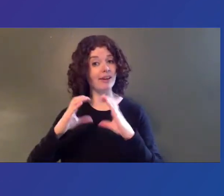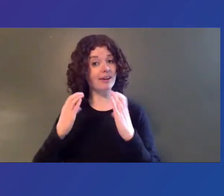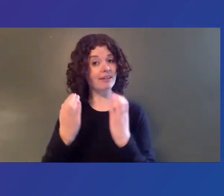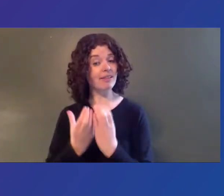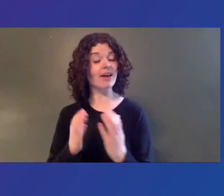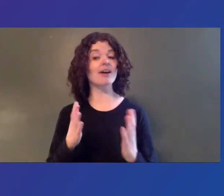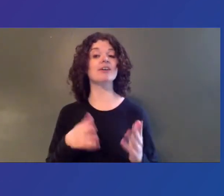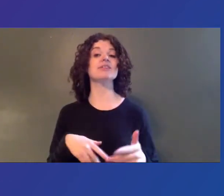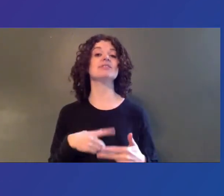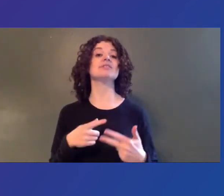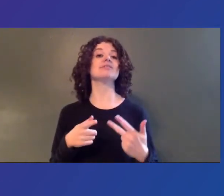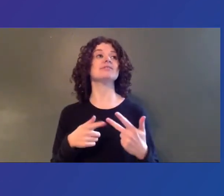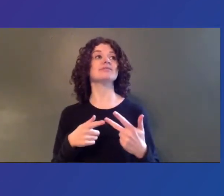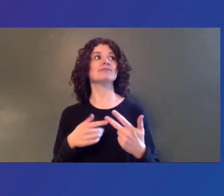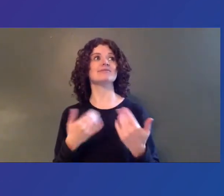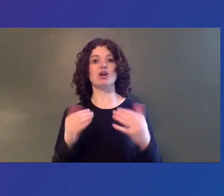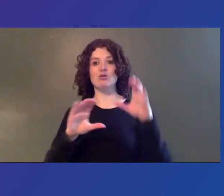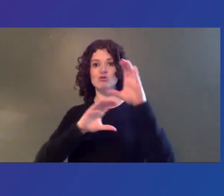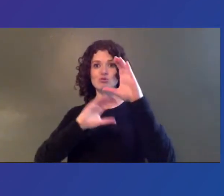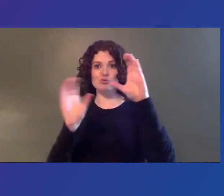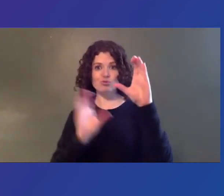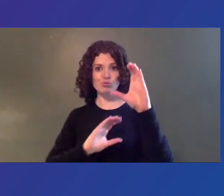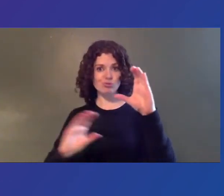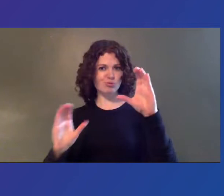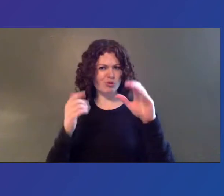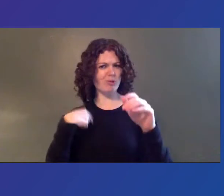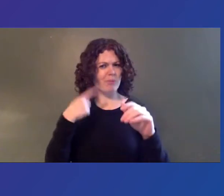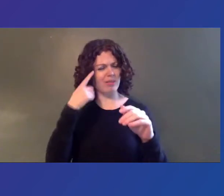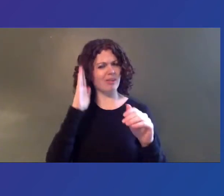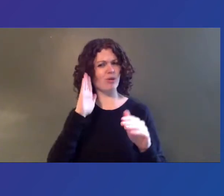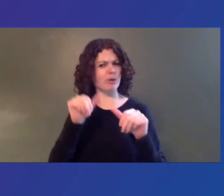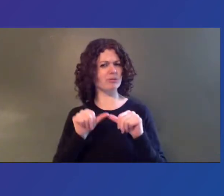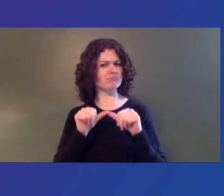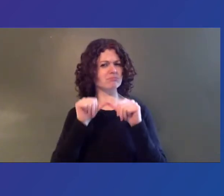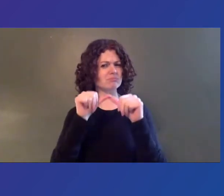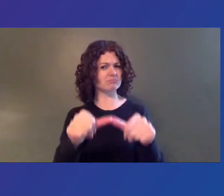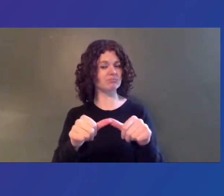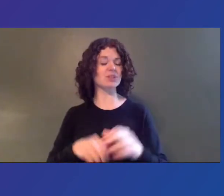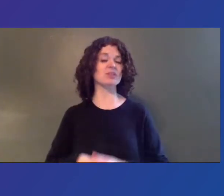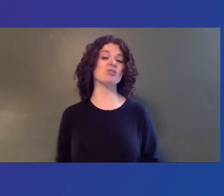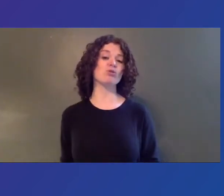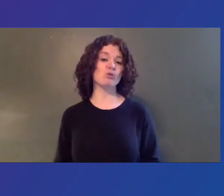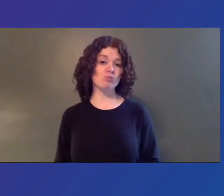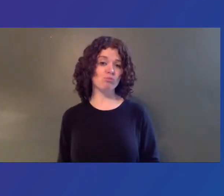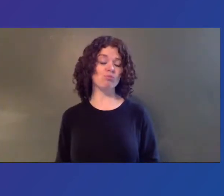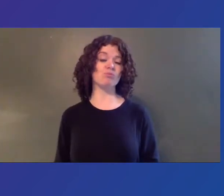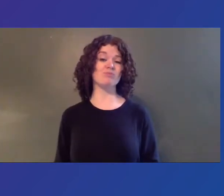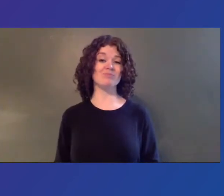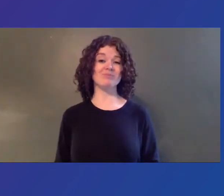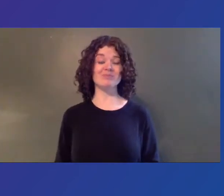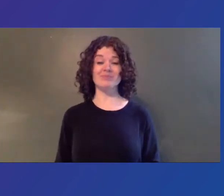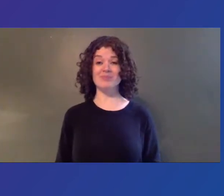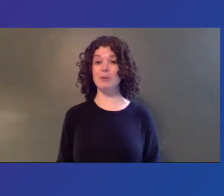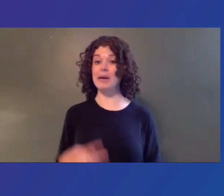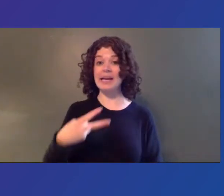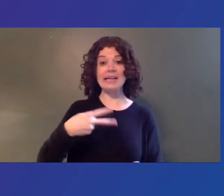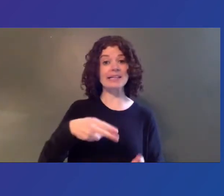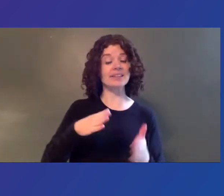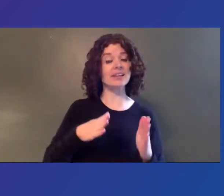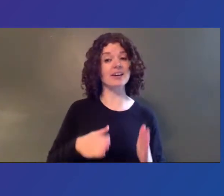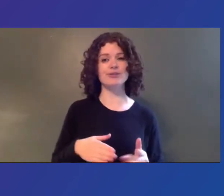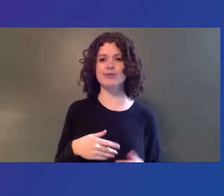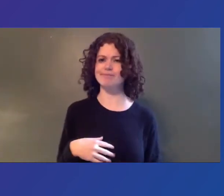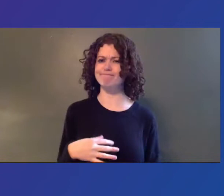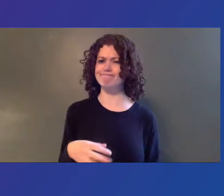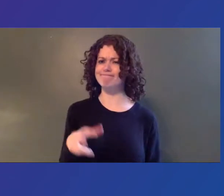we've experienced Zoom for 2 years, I have a feeling that's not going to go away. And so I think, it's, again, dancers are very good at time management.